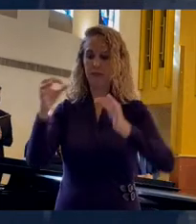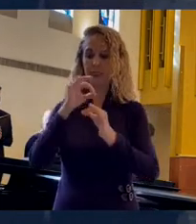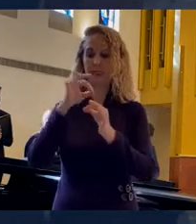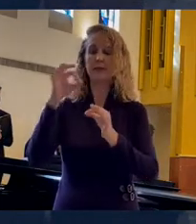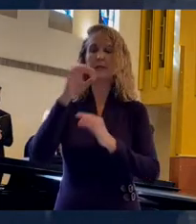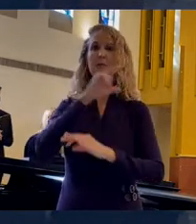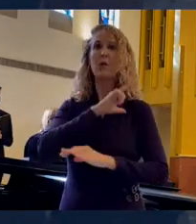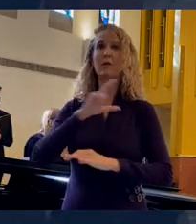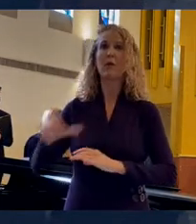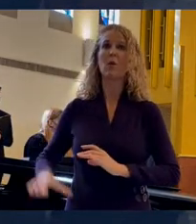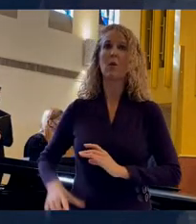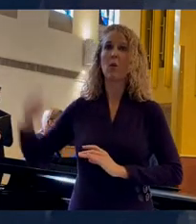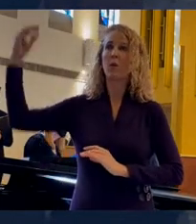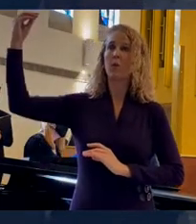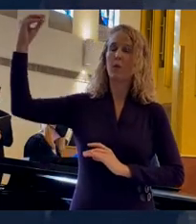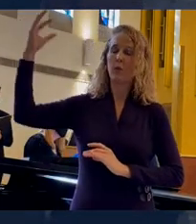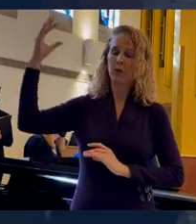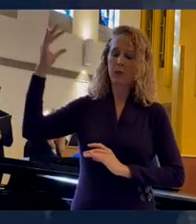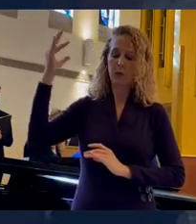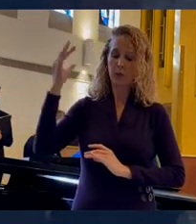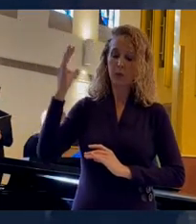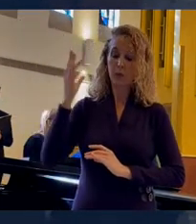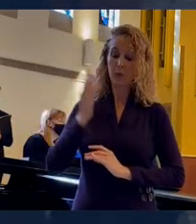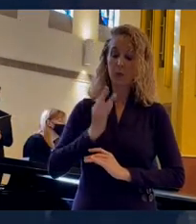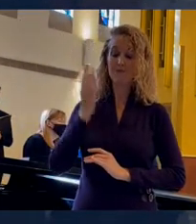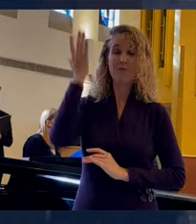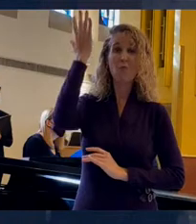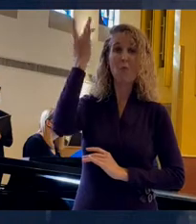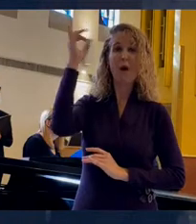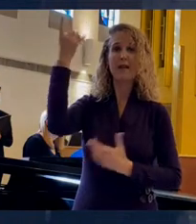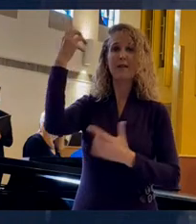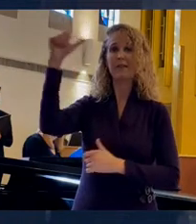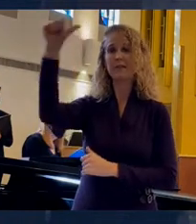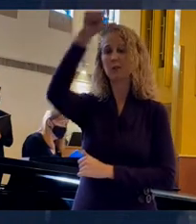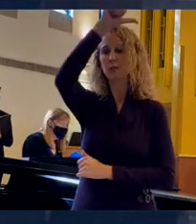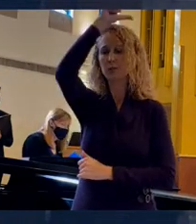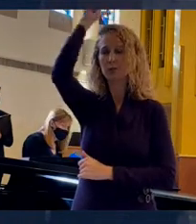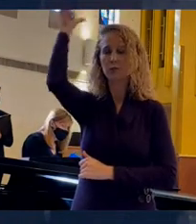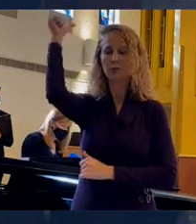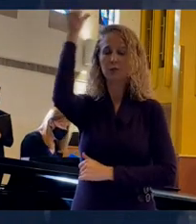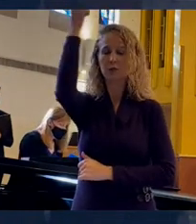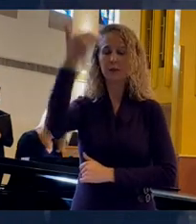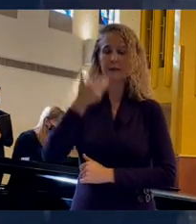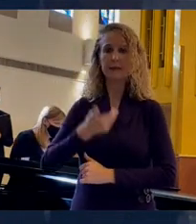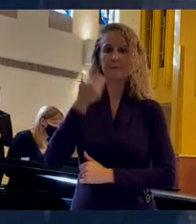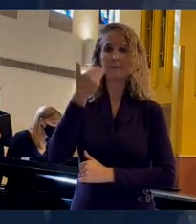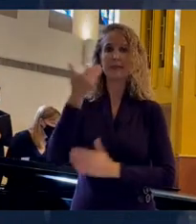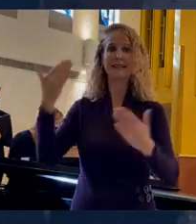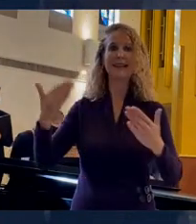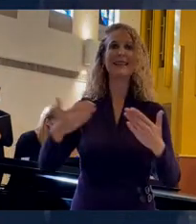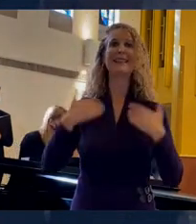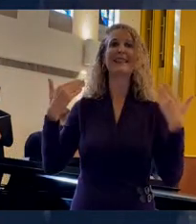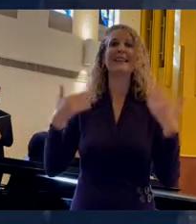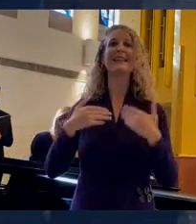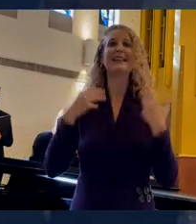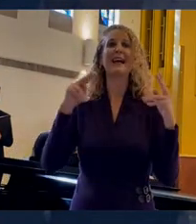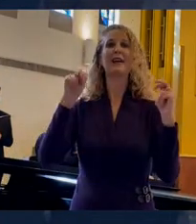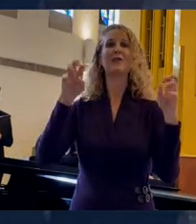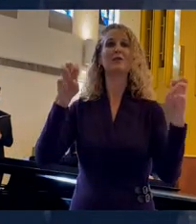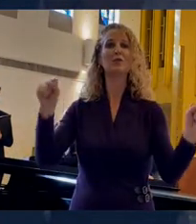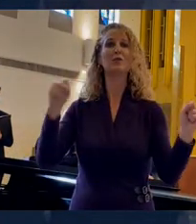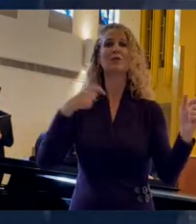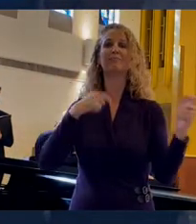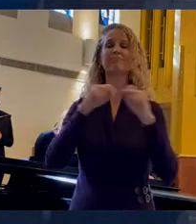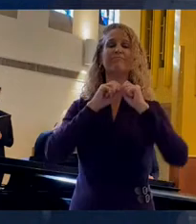Spirit of the Lord is upon me, because he has anointed me to bring glad tidings to the